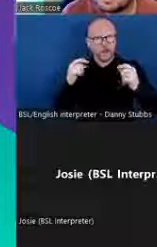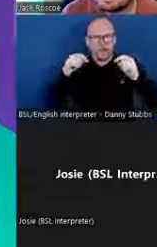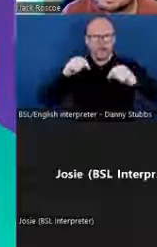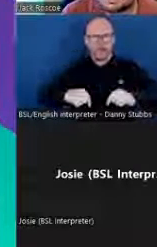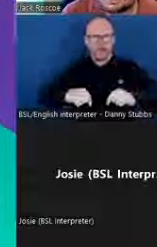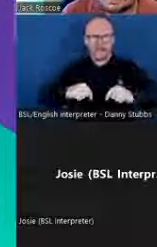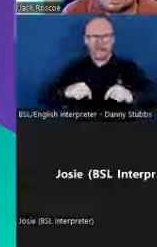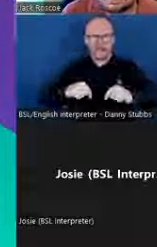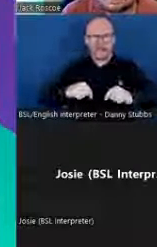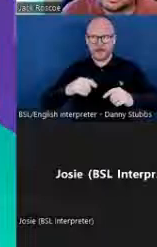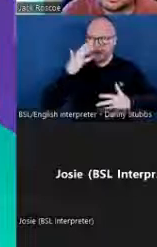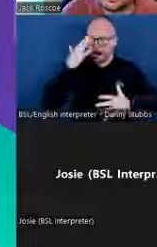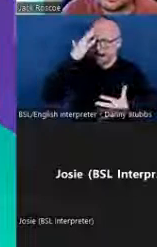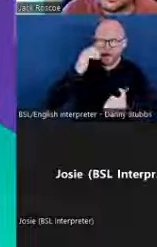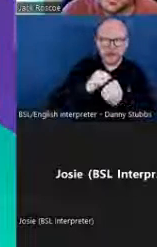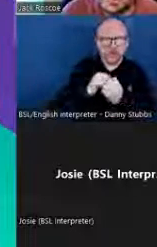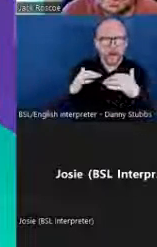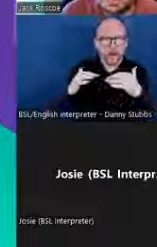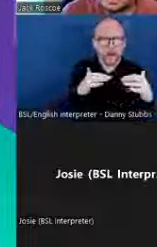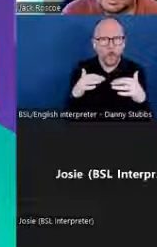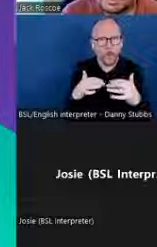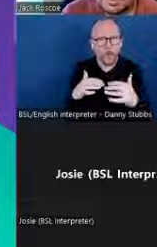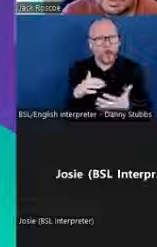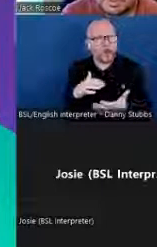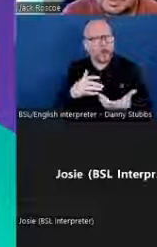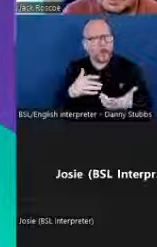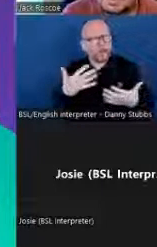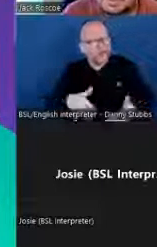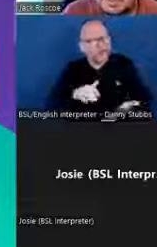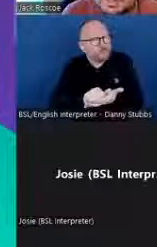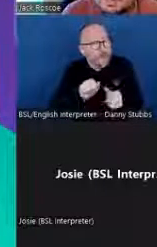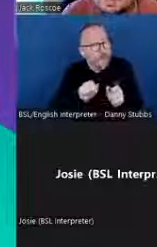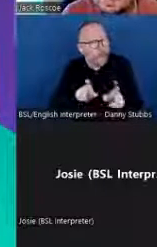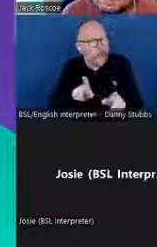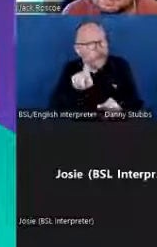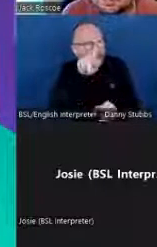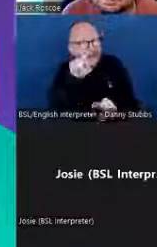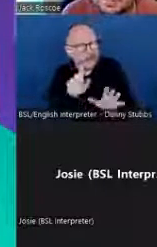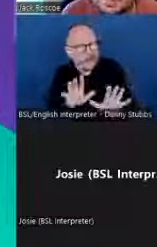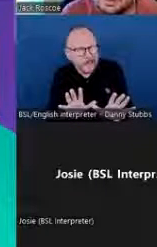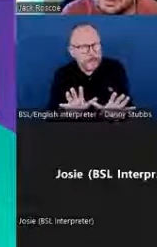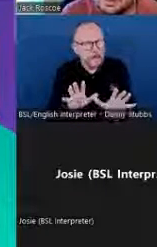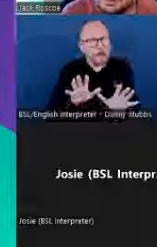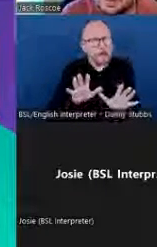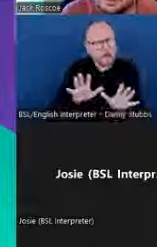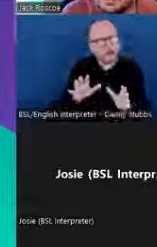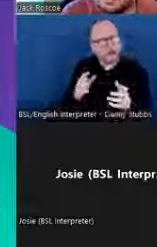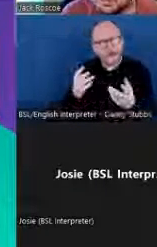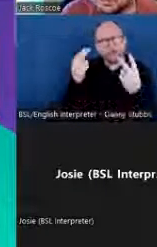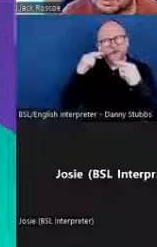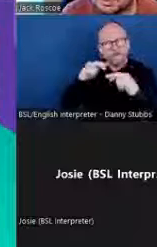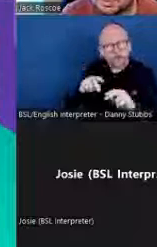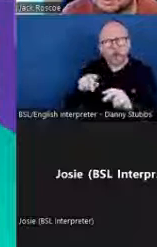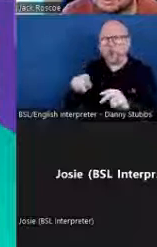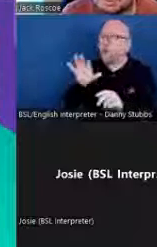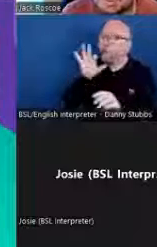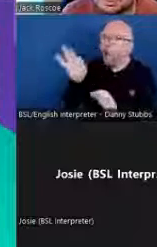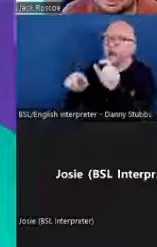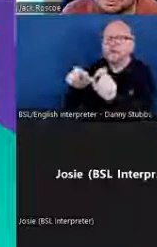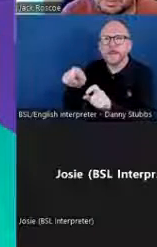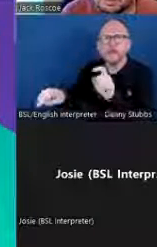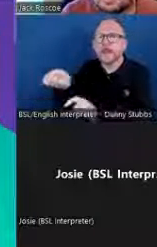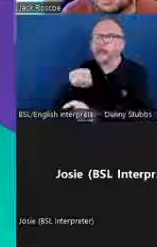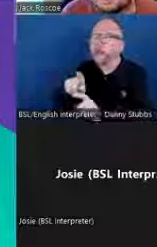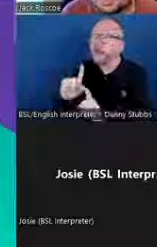to commemorate the war? And we also had space for people to say what it meant for them. So we got all sorts of stories from